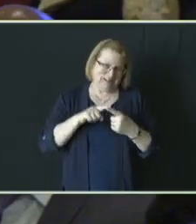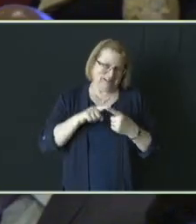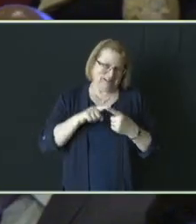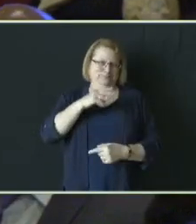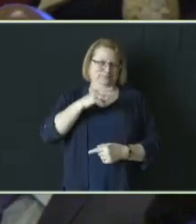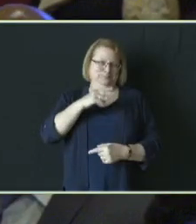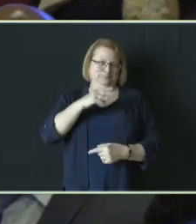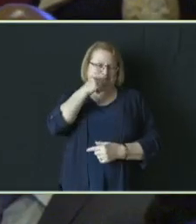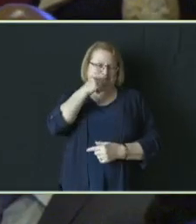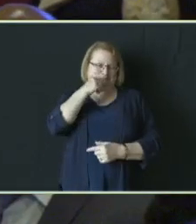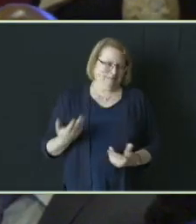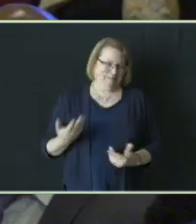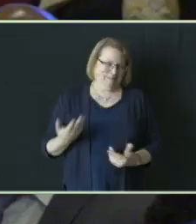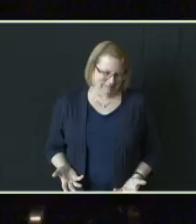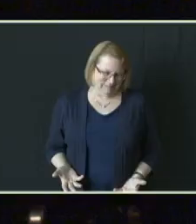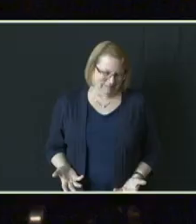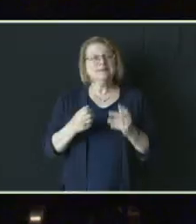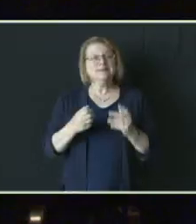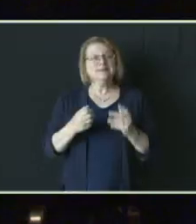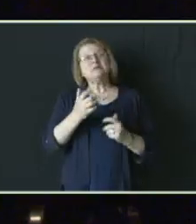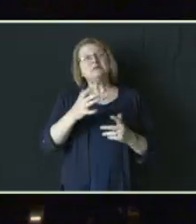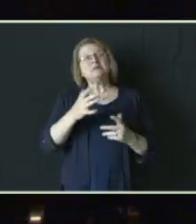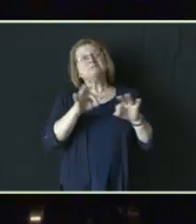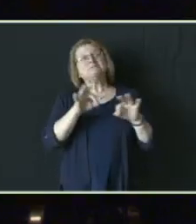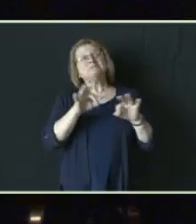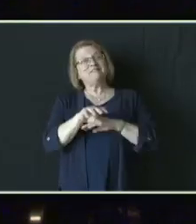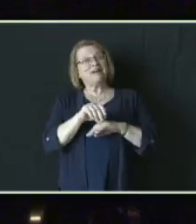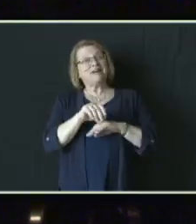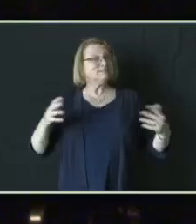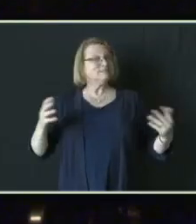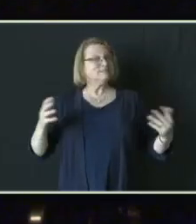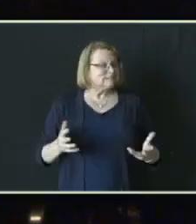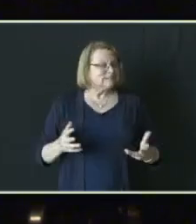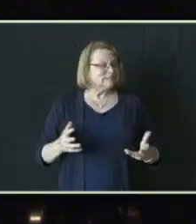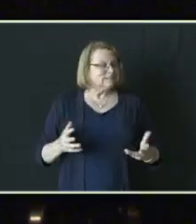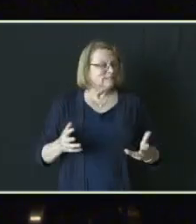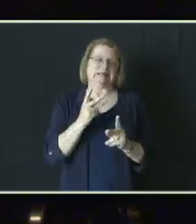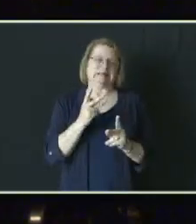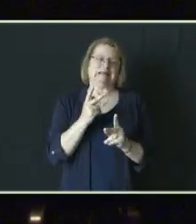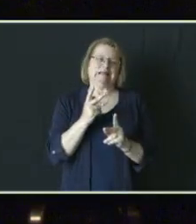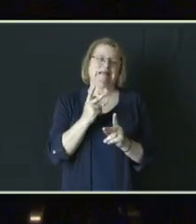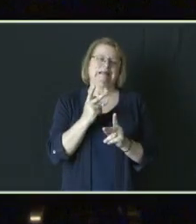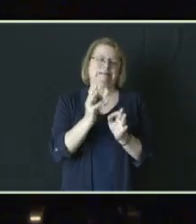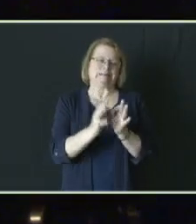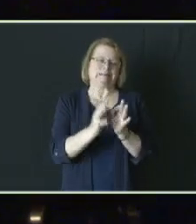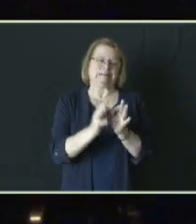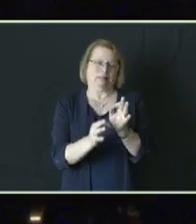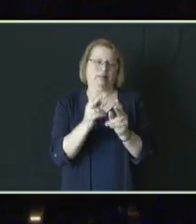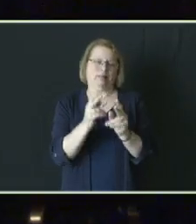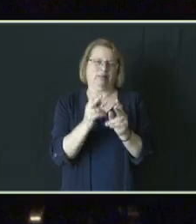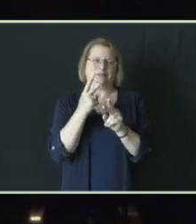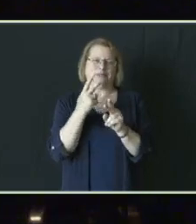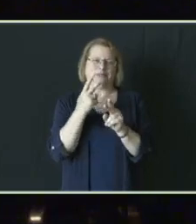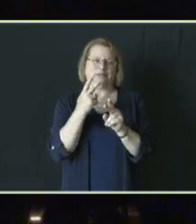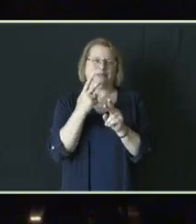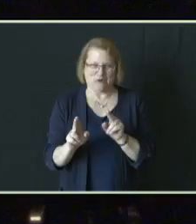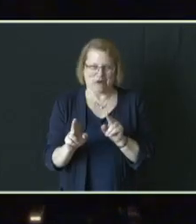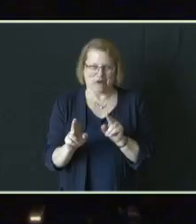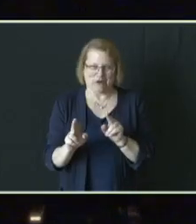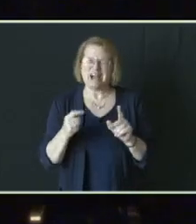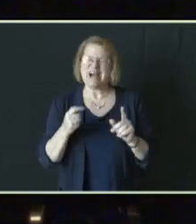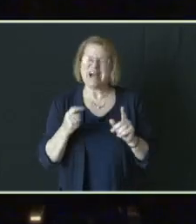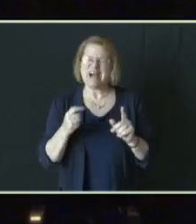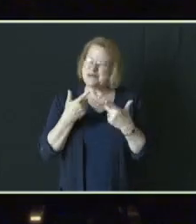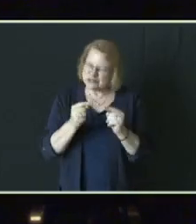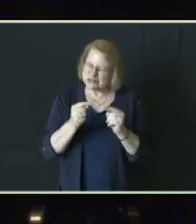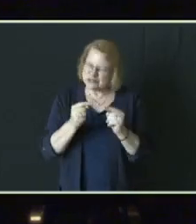And the most important advice I received was to keep it simple and keep it short, advice I'll try very hard to heed